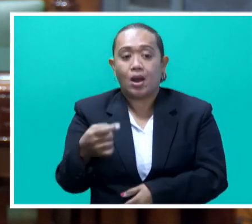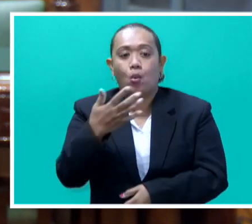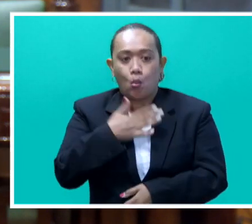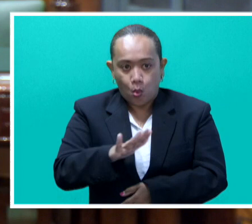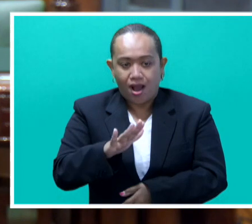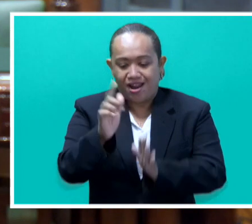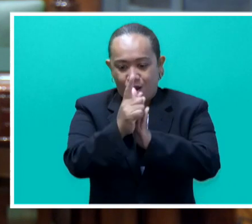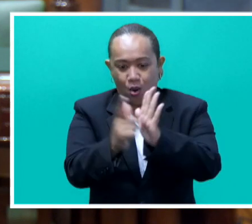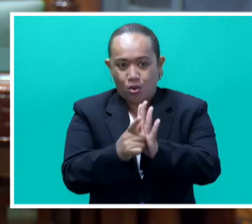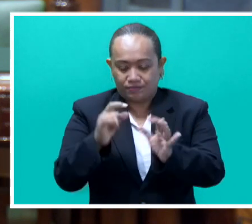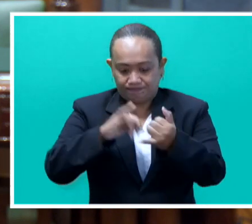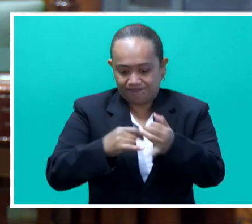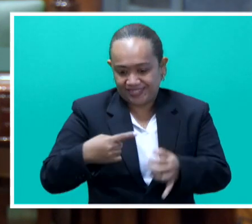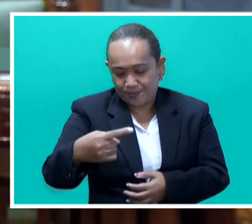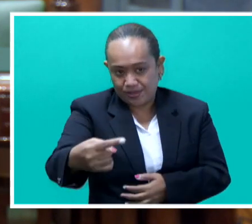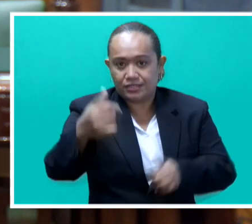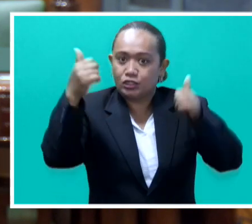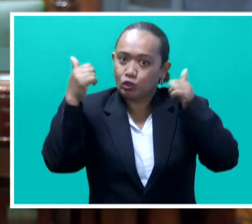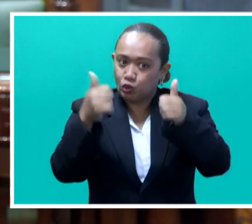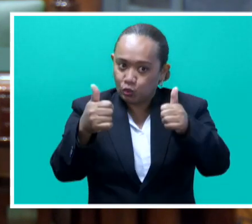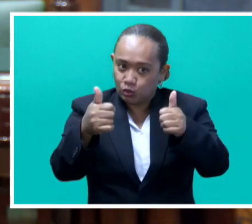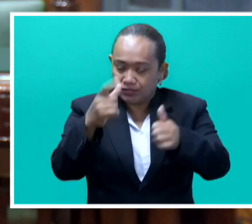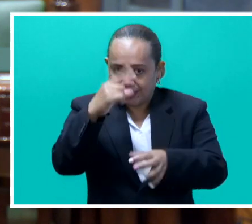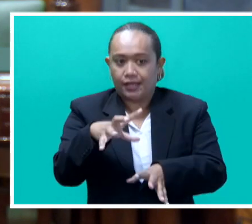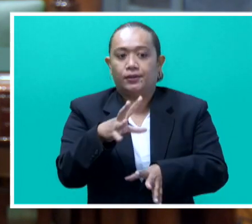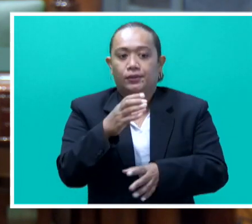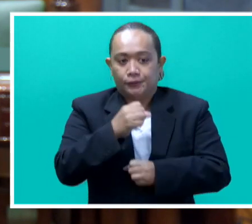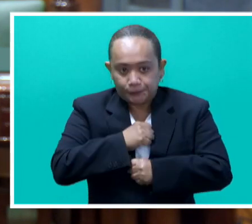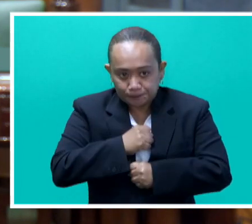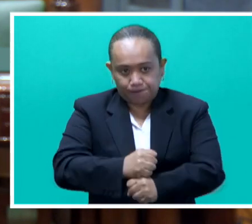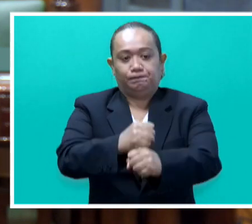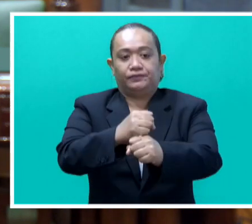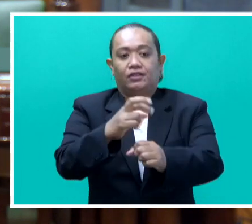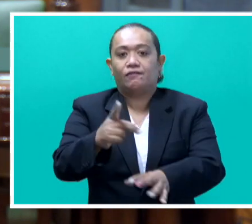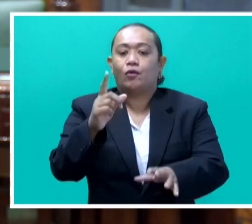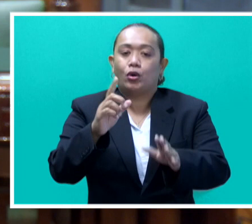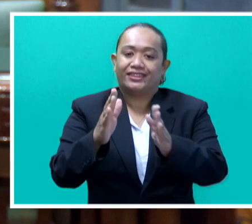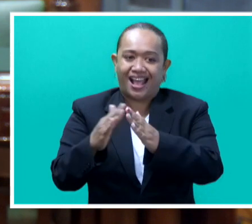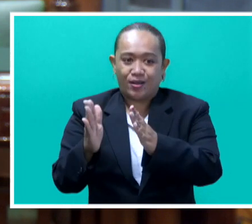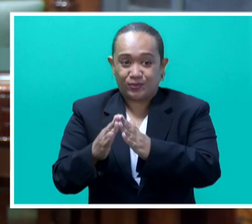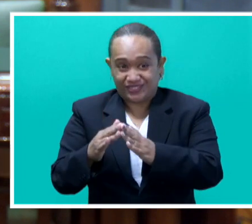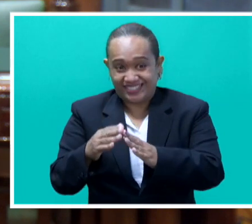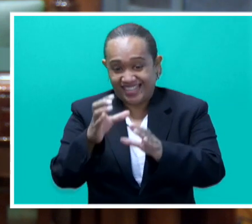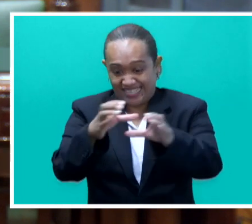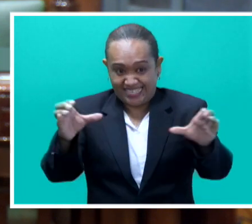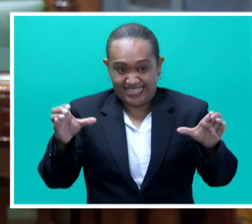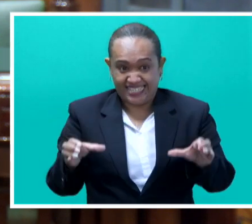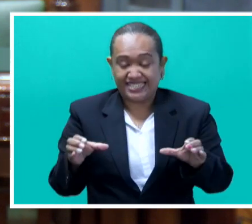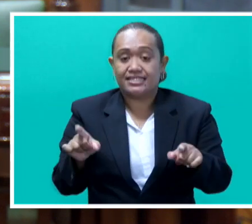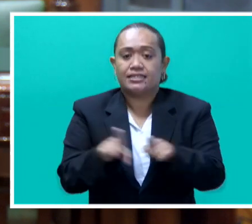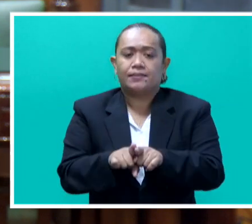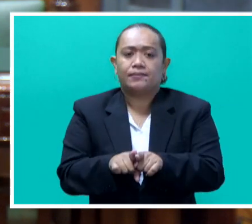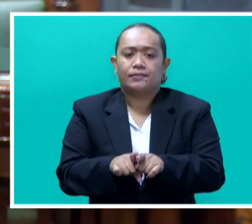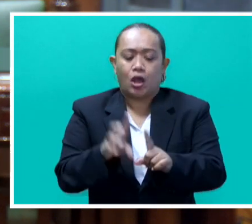towns, laws that are forward-looking and adaptive to changing needs. Mr. Speaker, sir, the objective of the review is to